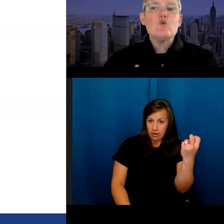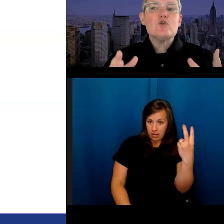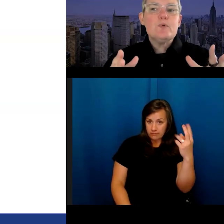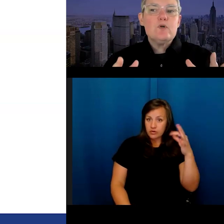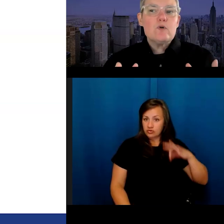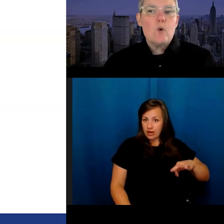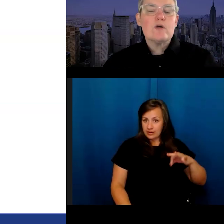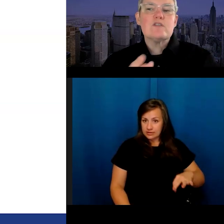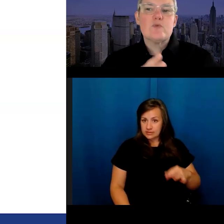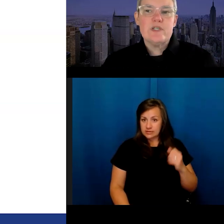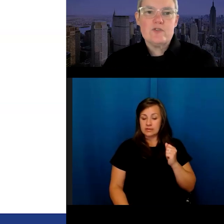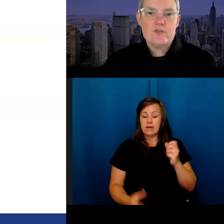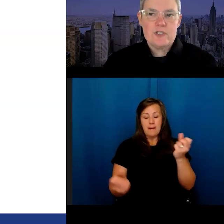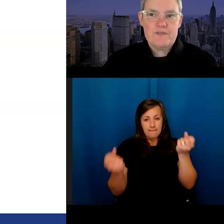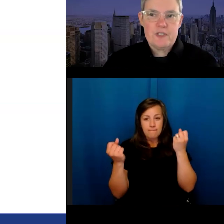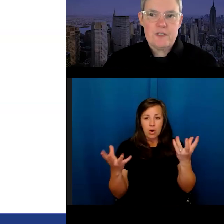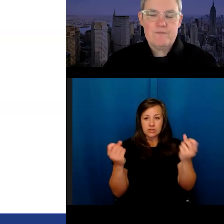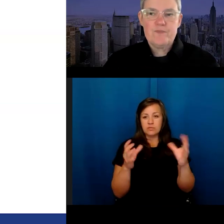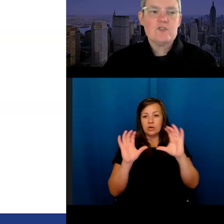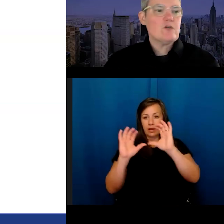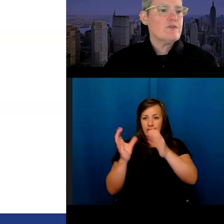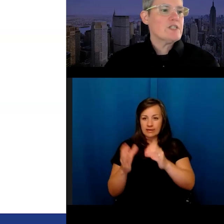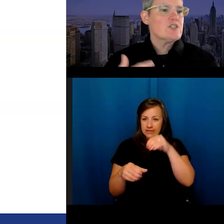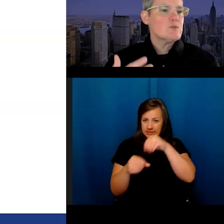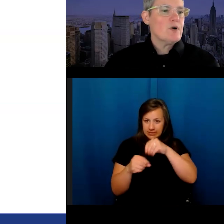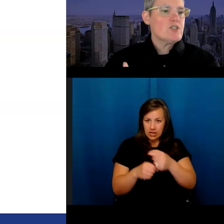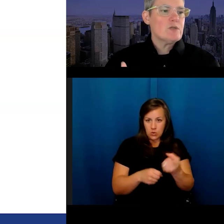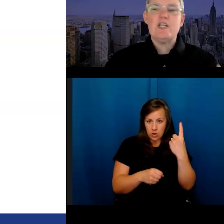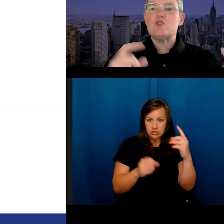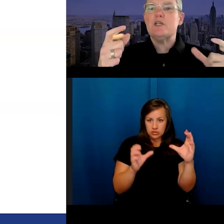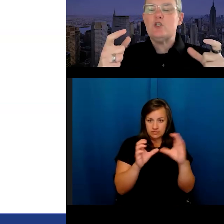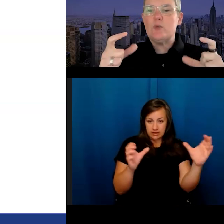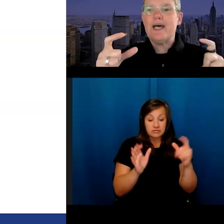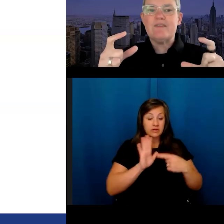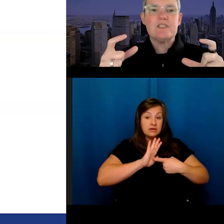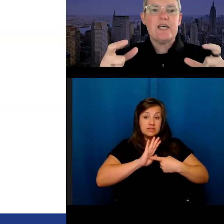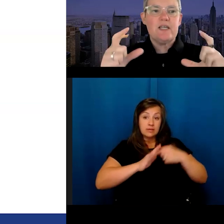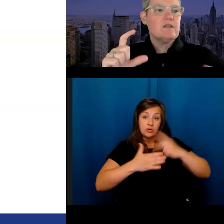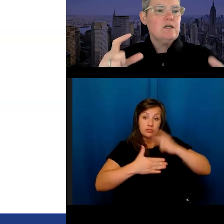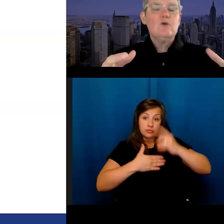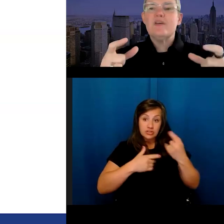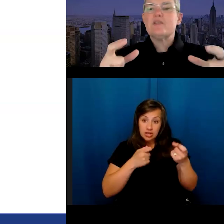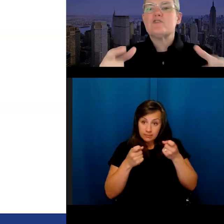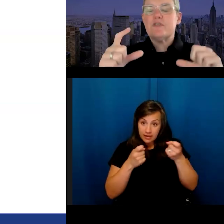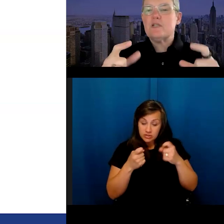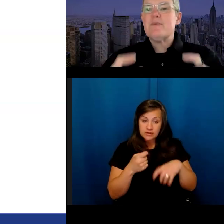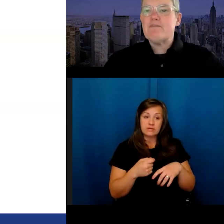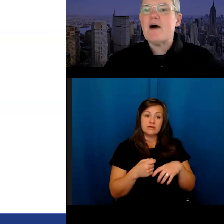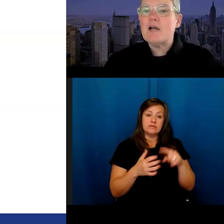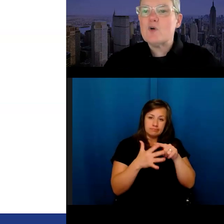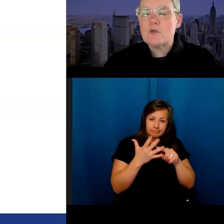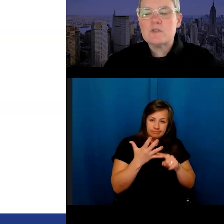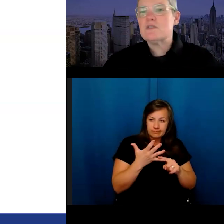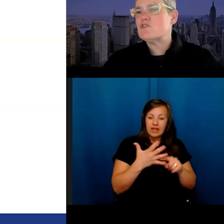are multiple courses within the certificate. So for instance, the project management, you would have to take within that certificate